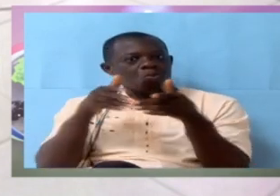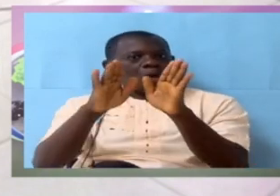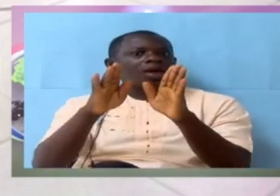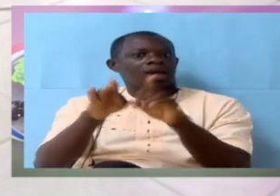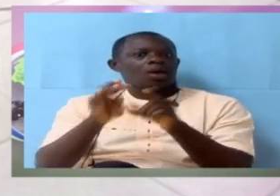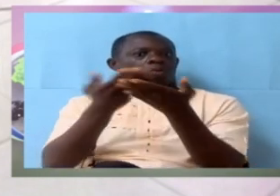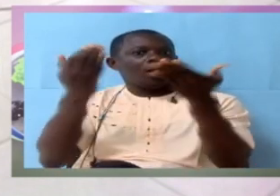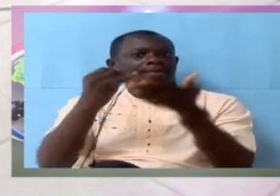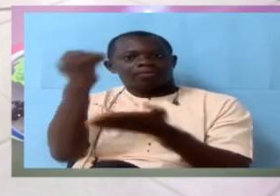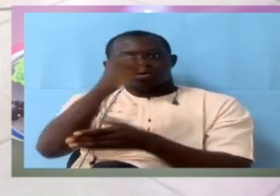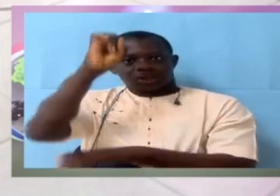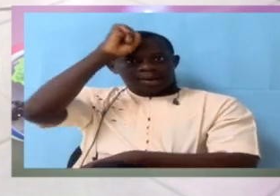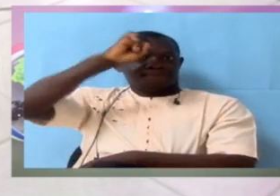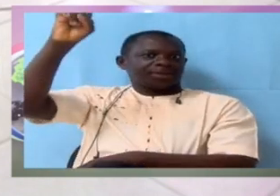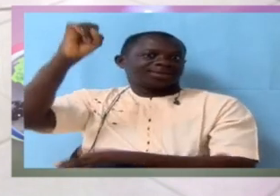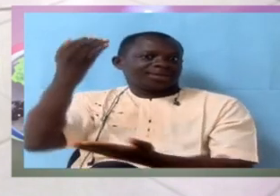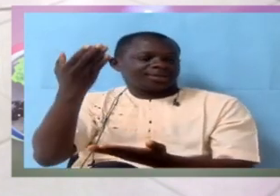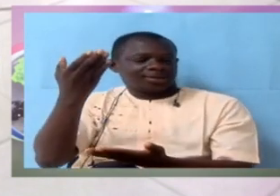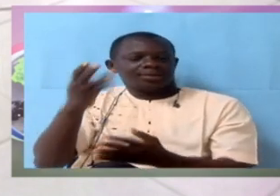was afraid.